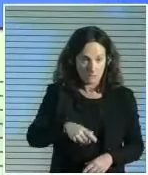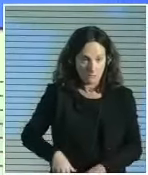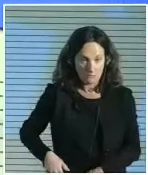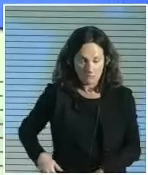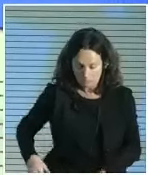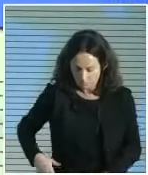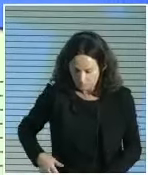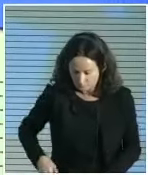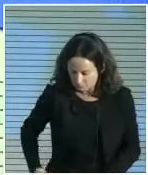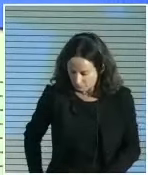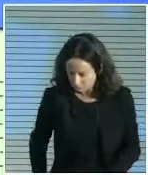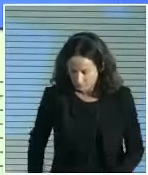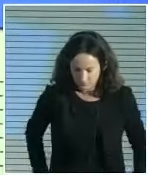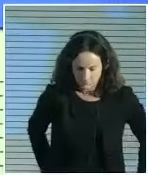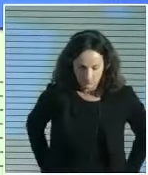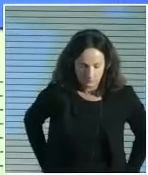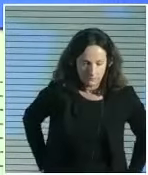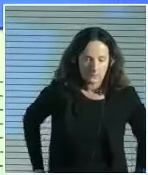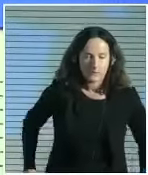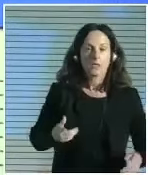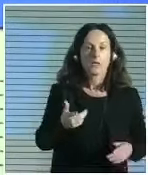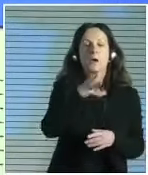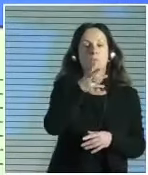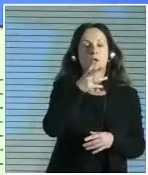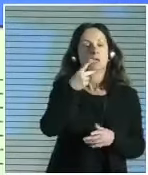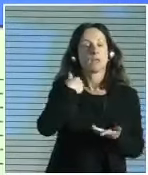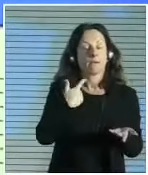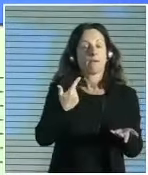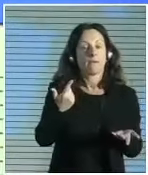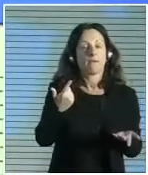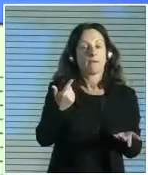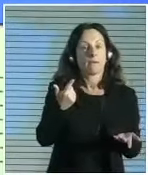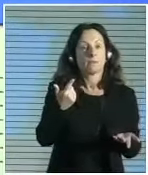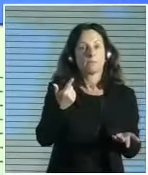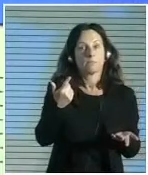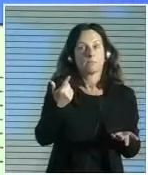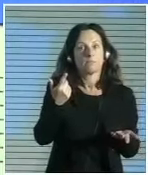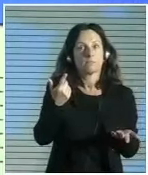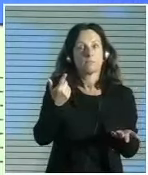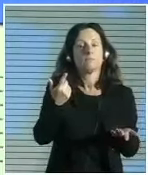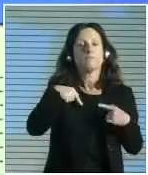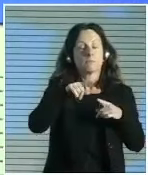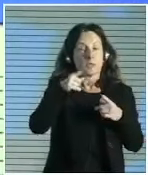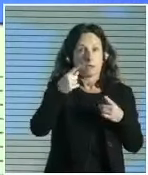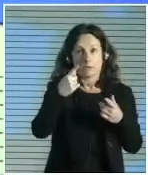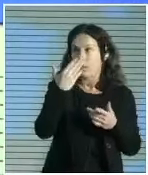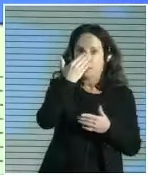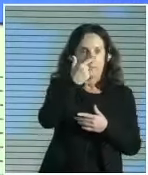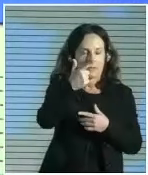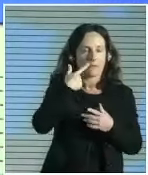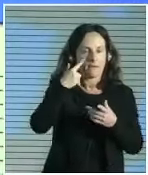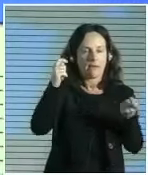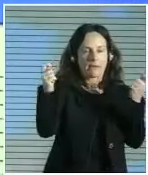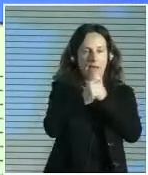to face the climate emergency. For this, in March 2021, we launched the